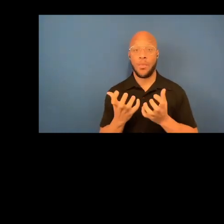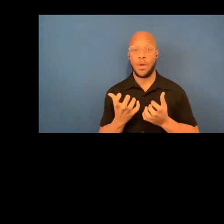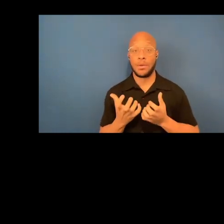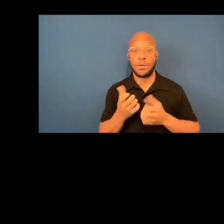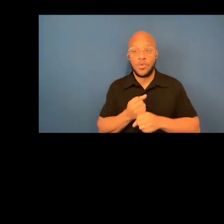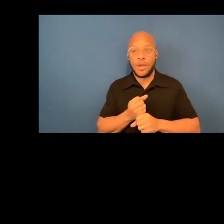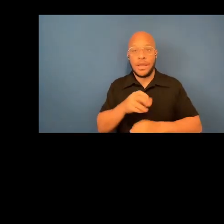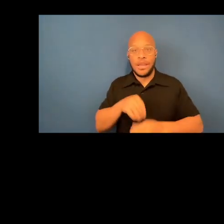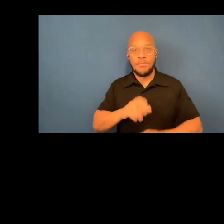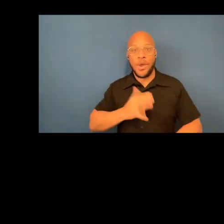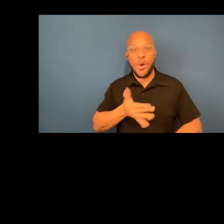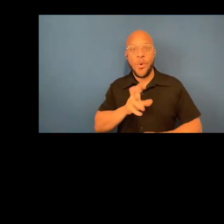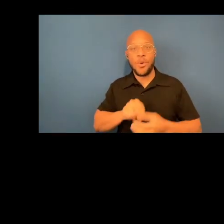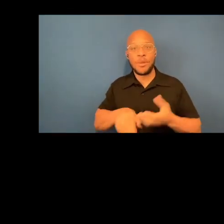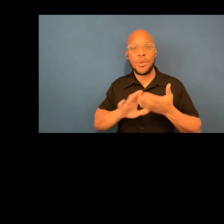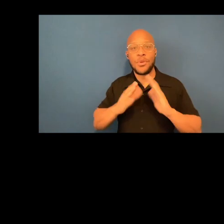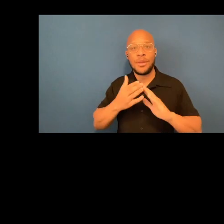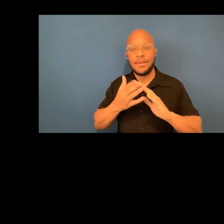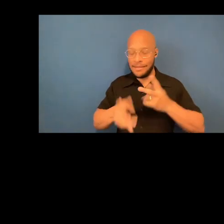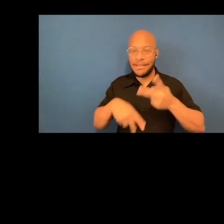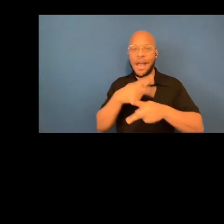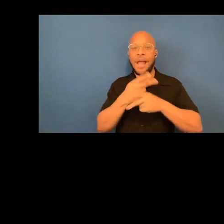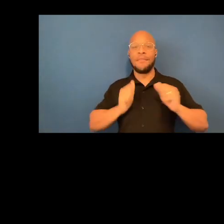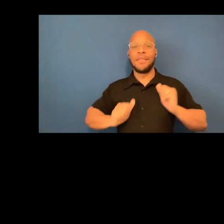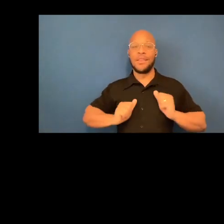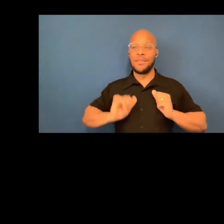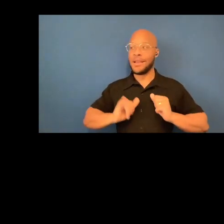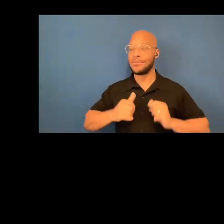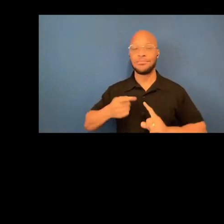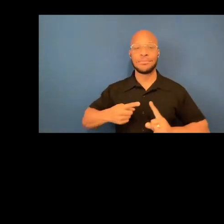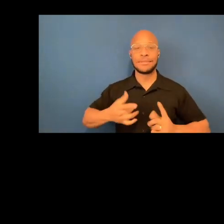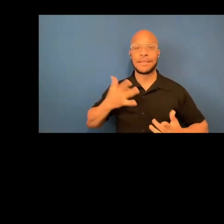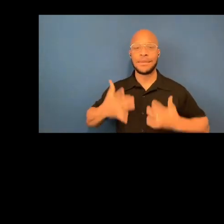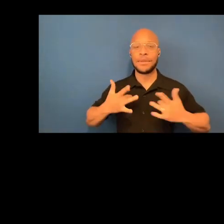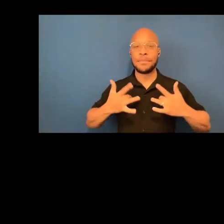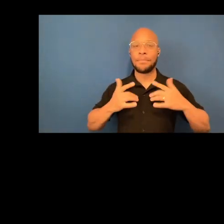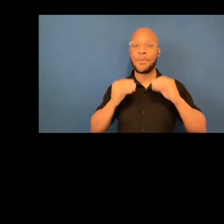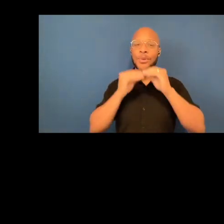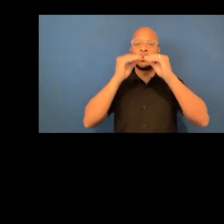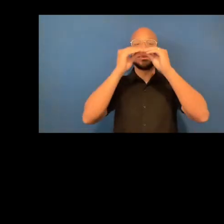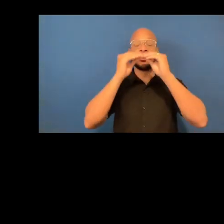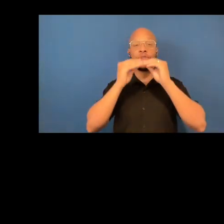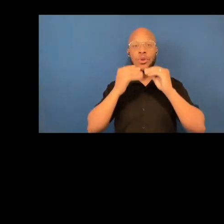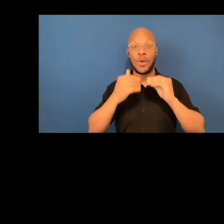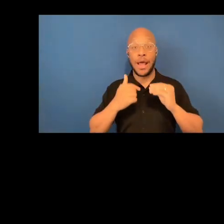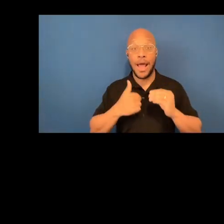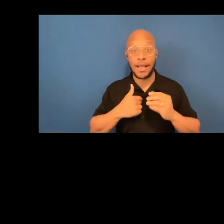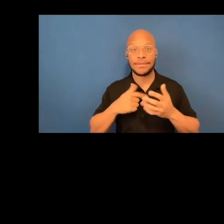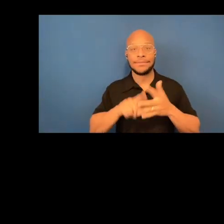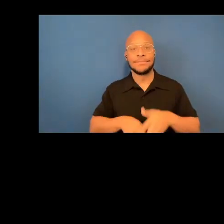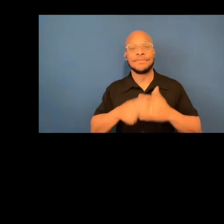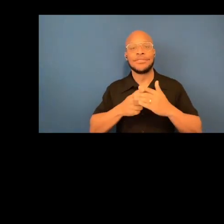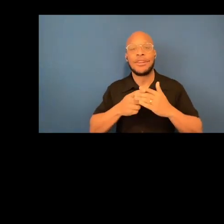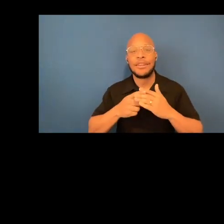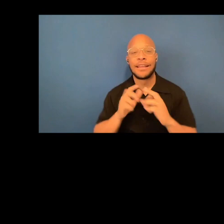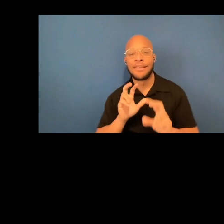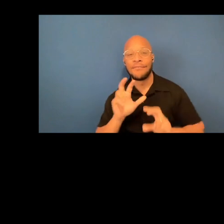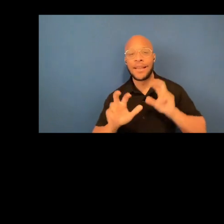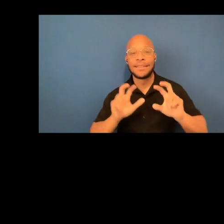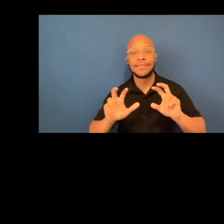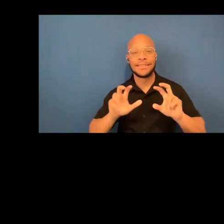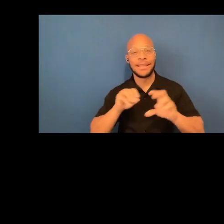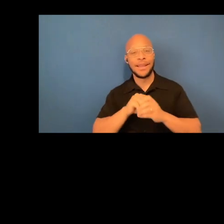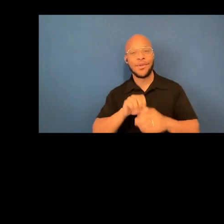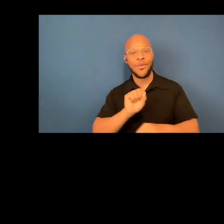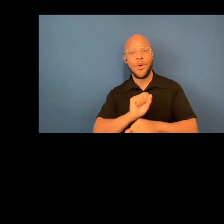that excites me the most. So I got to invest in the work of my friends, Michael Breslin